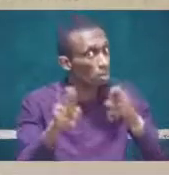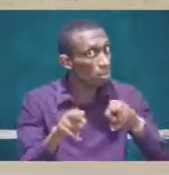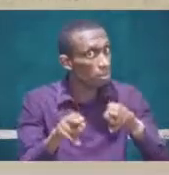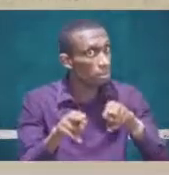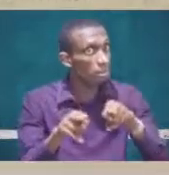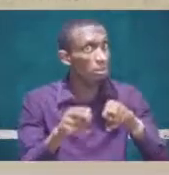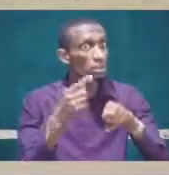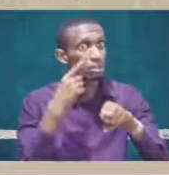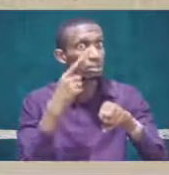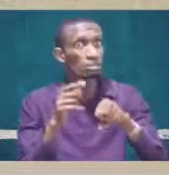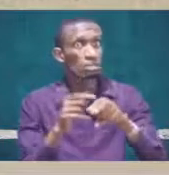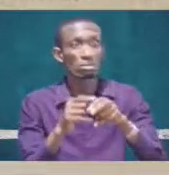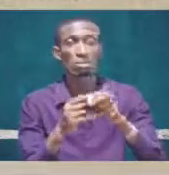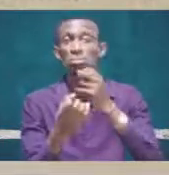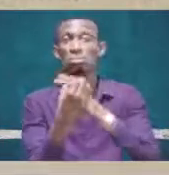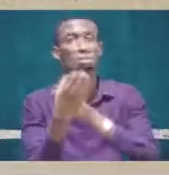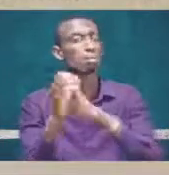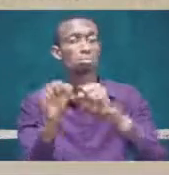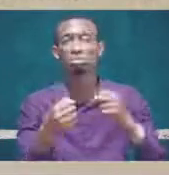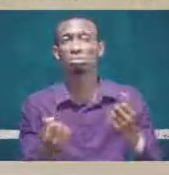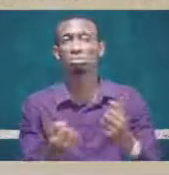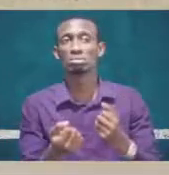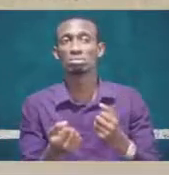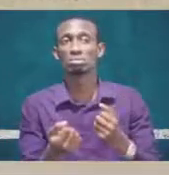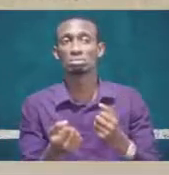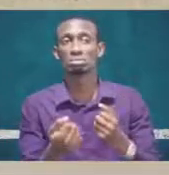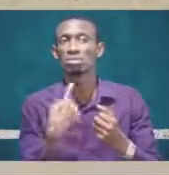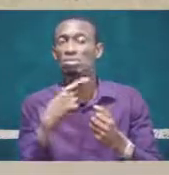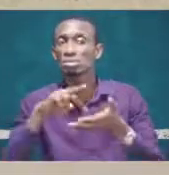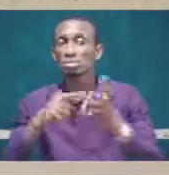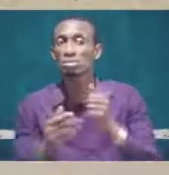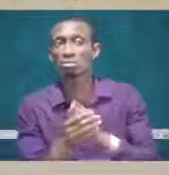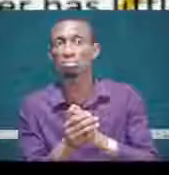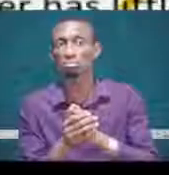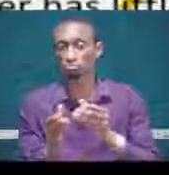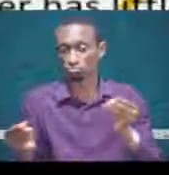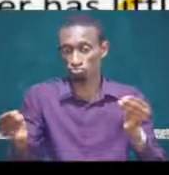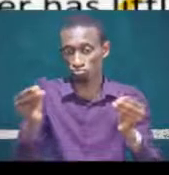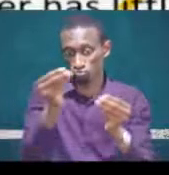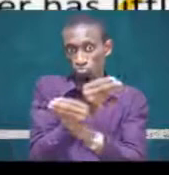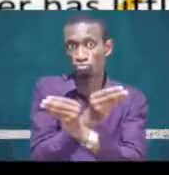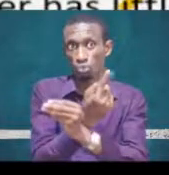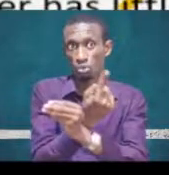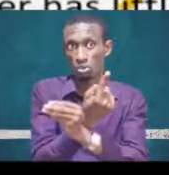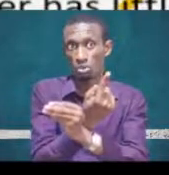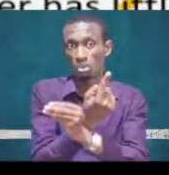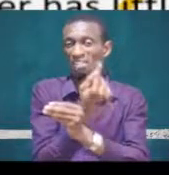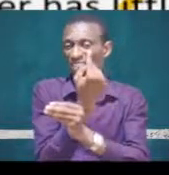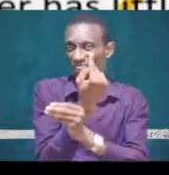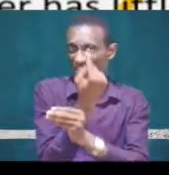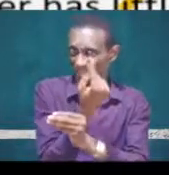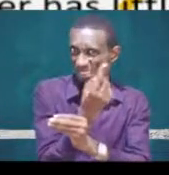we still do not have any adverse effect. And that's why we're saying that replacing one base for another has little or no effect in a non-overlapping.